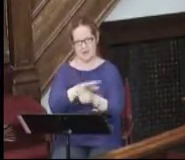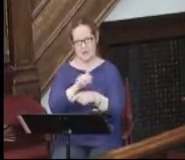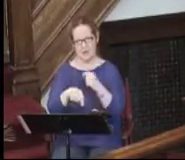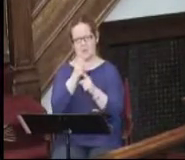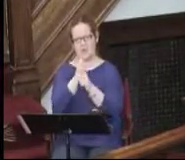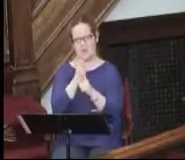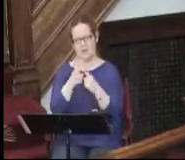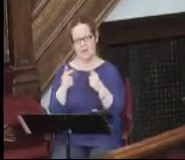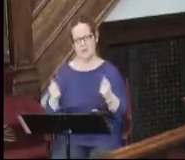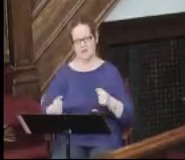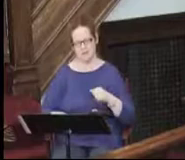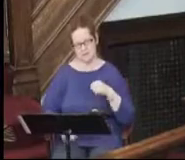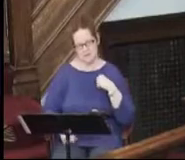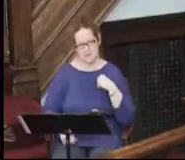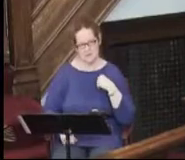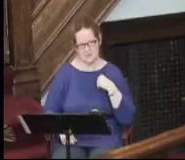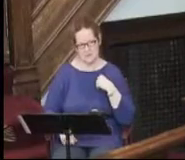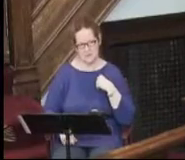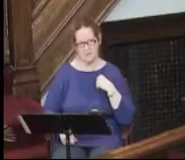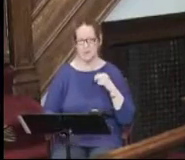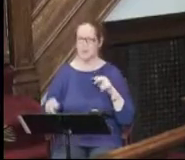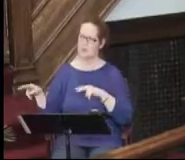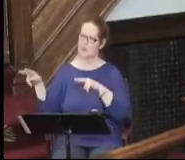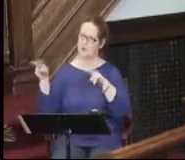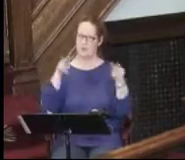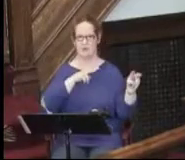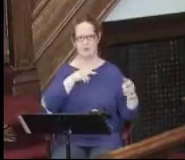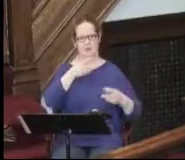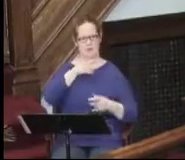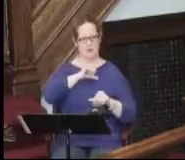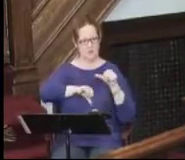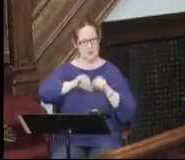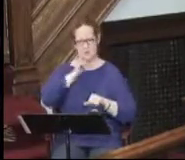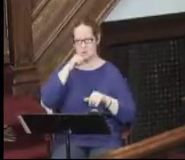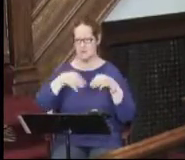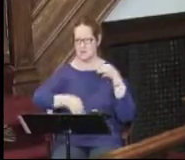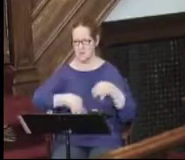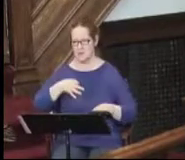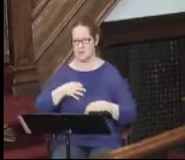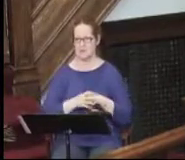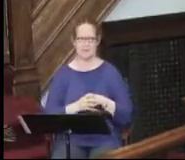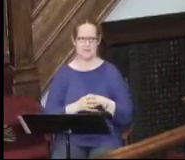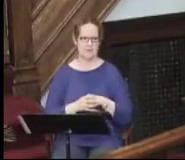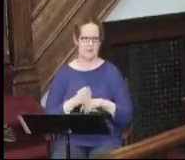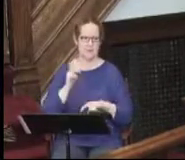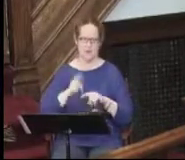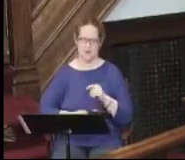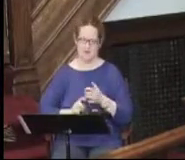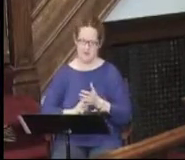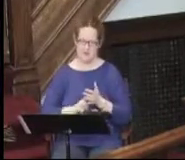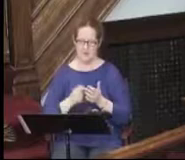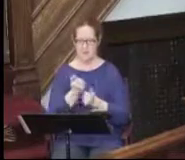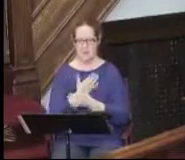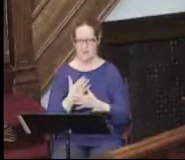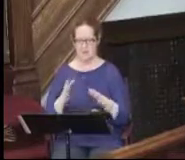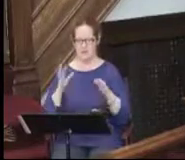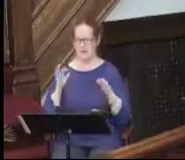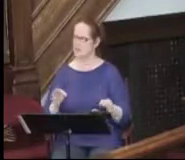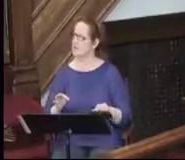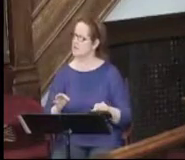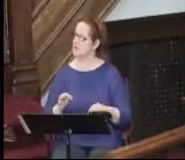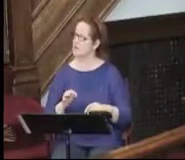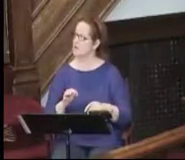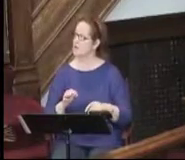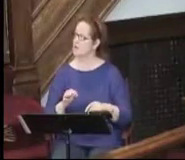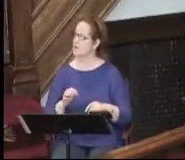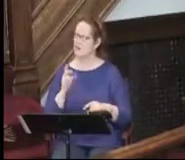things, to look around at the social injustices. You can't fix everything, absolutely. You can't get angry about